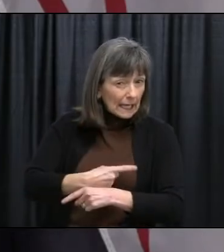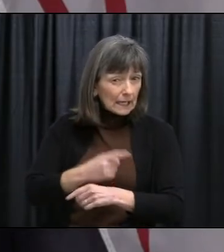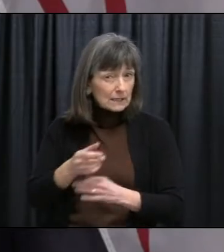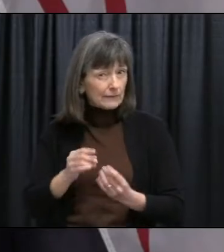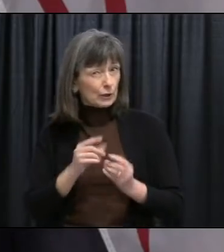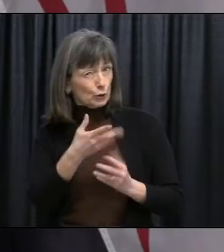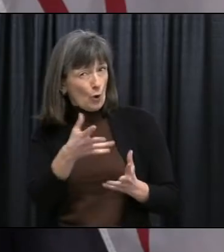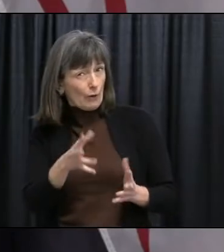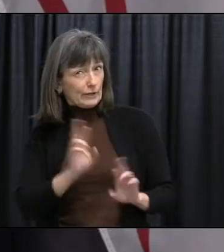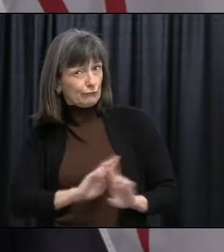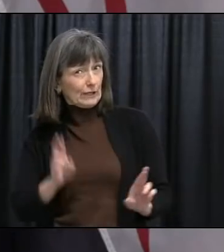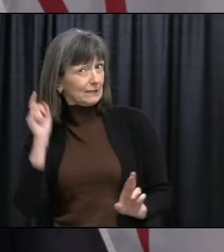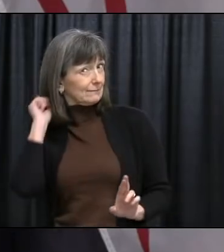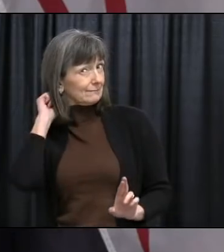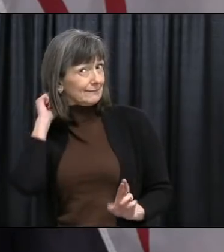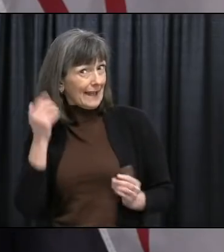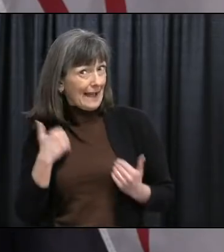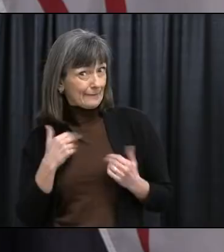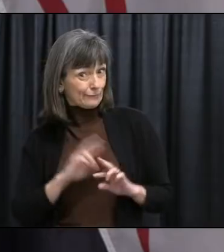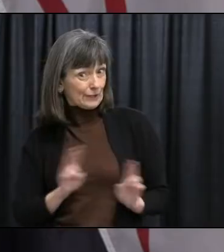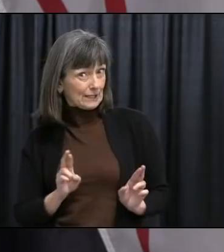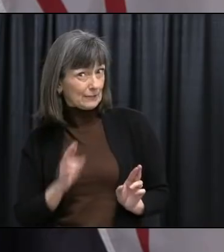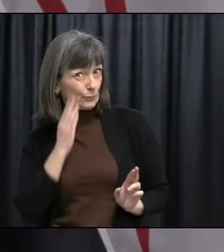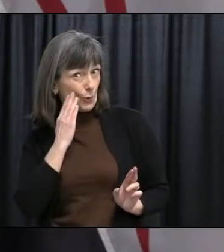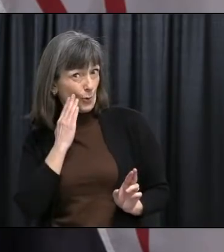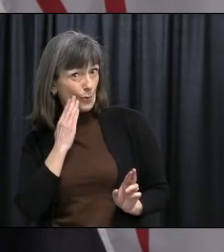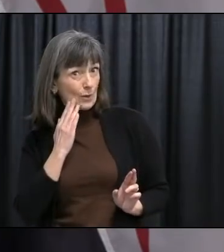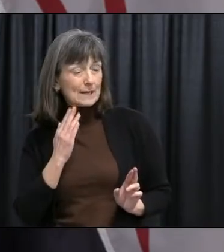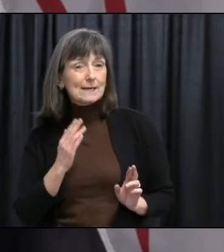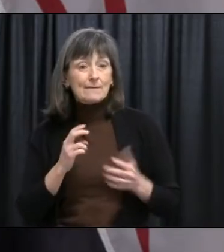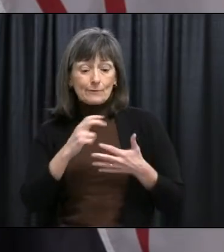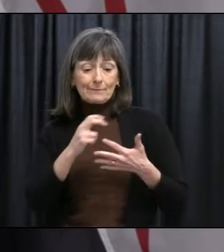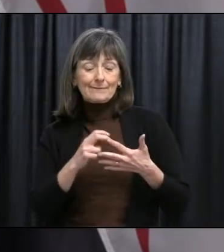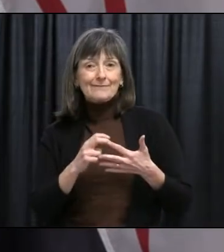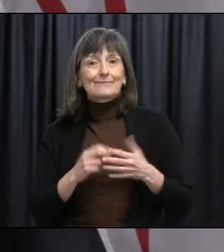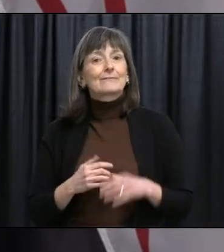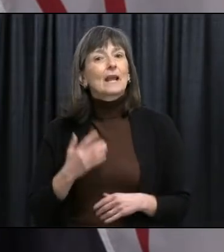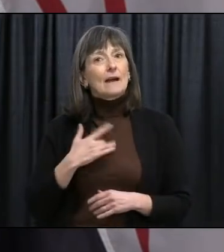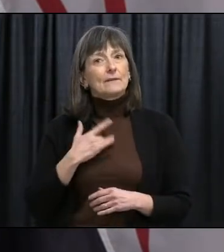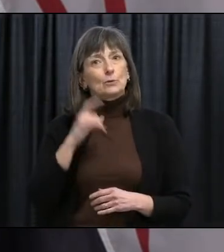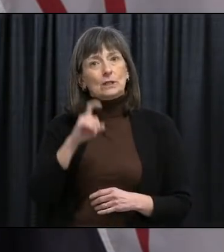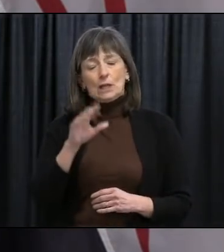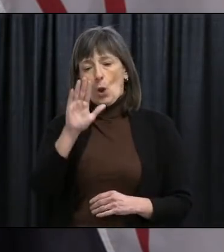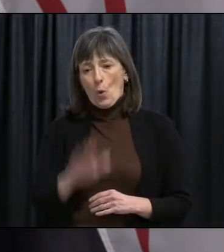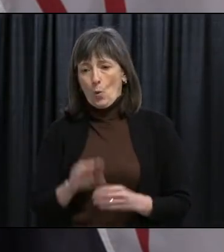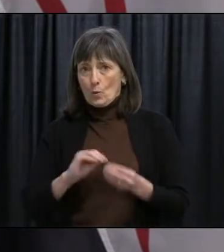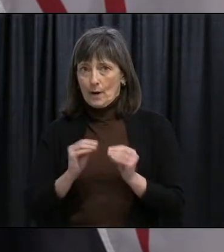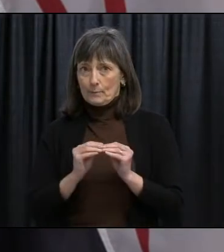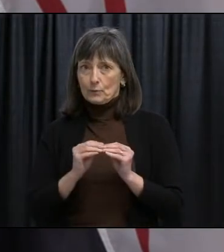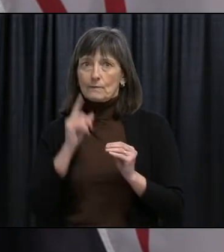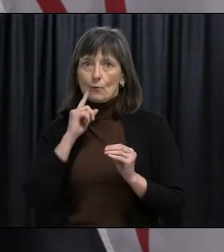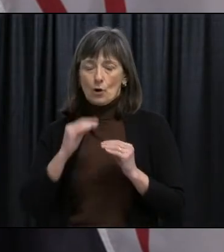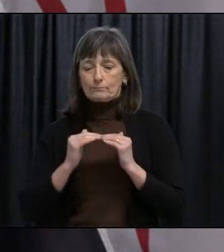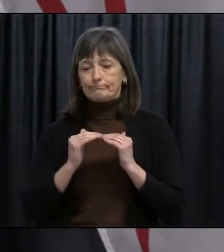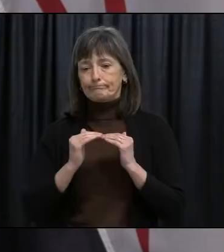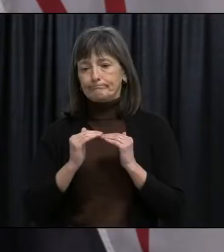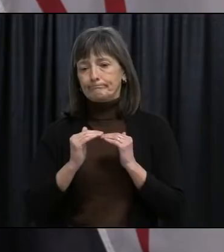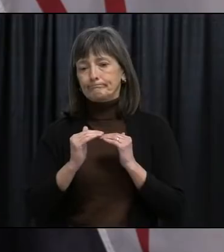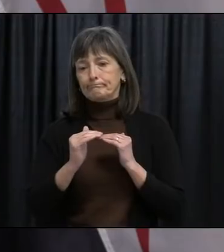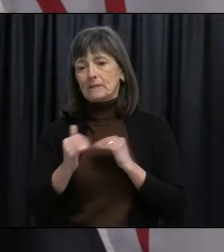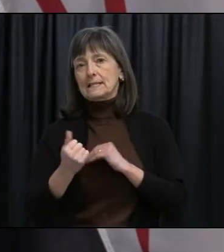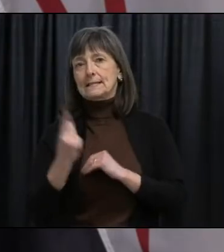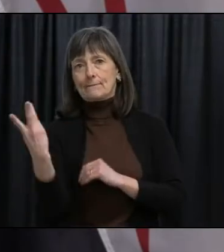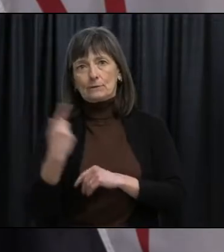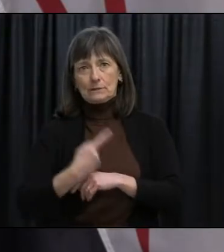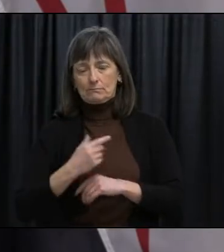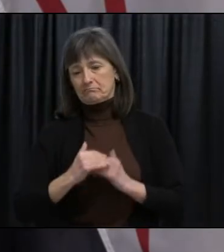we need to see, a steady low case count for a period of time. We also need to know that,